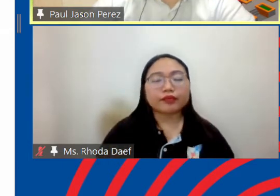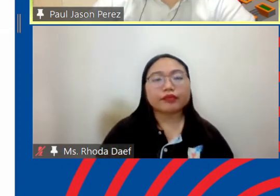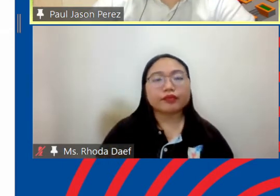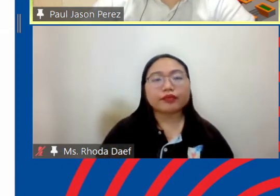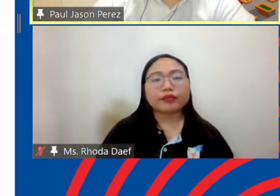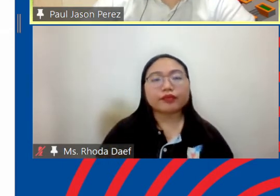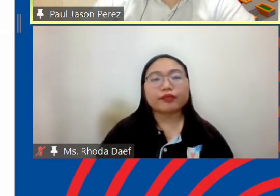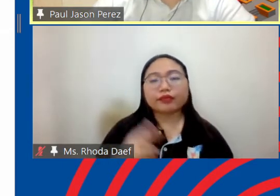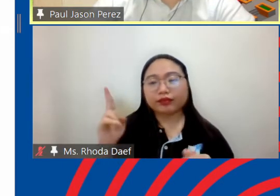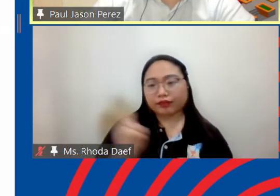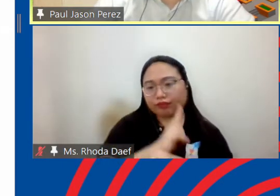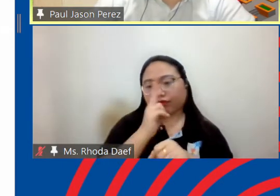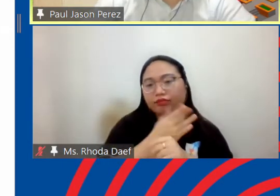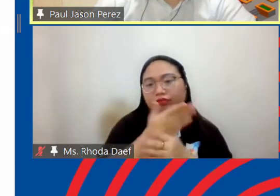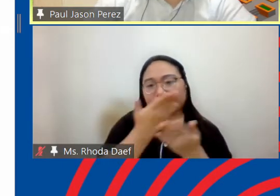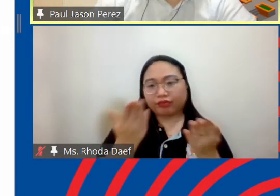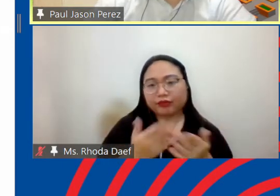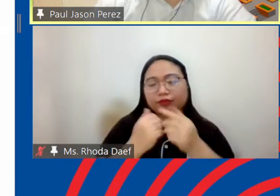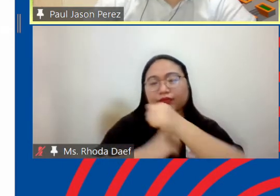framework.